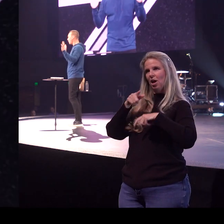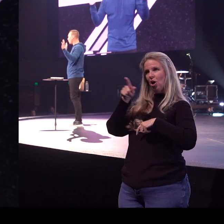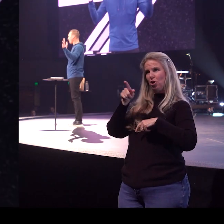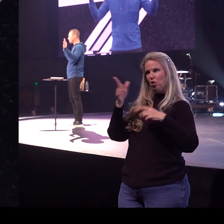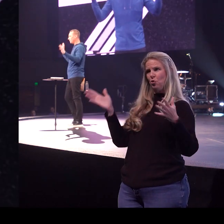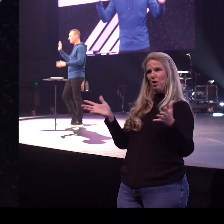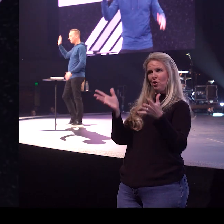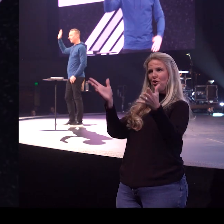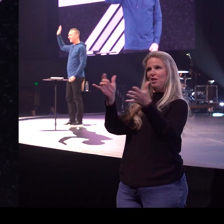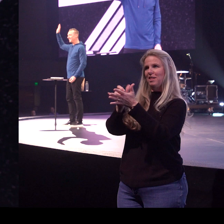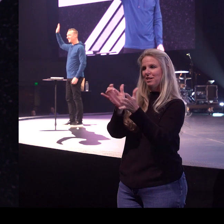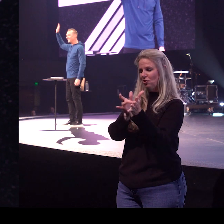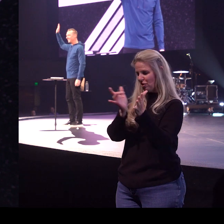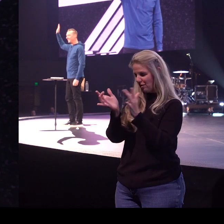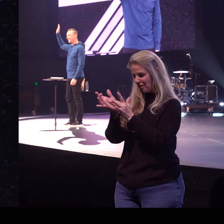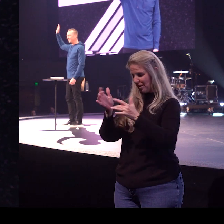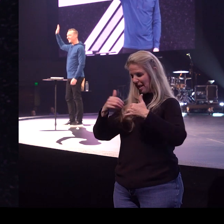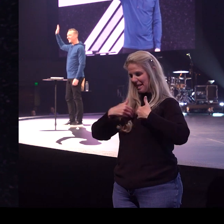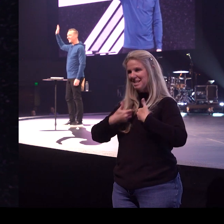that Jesus got worn out too?